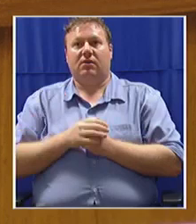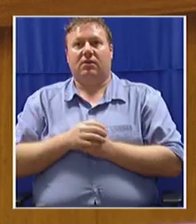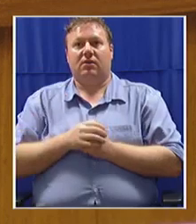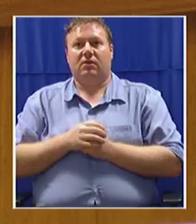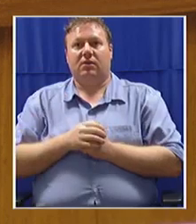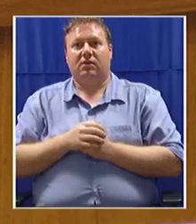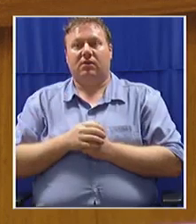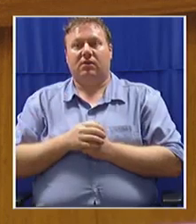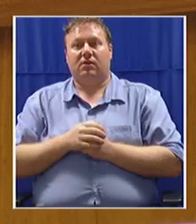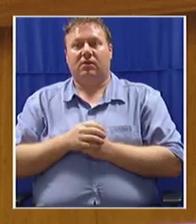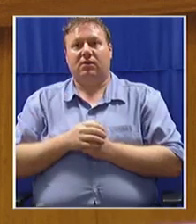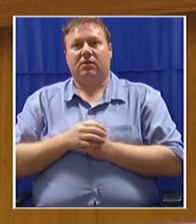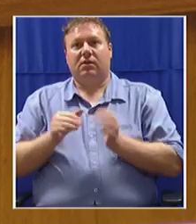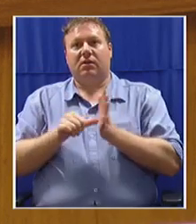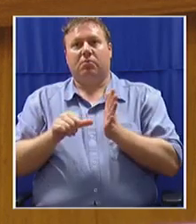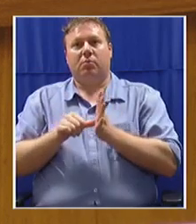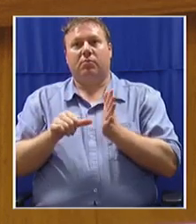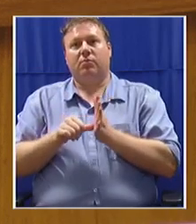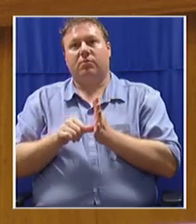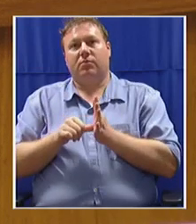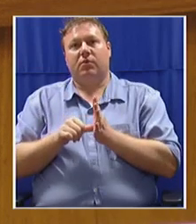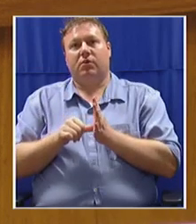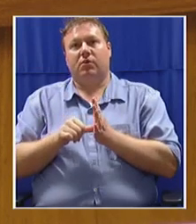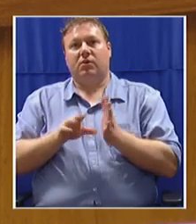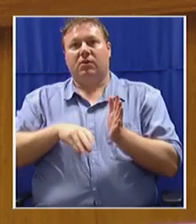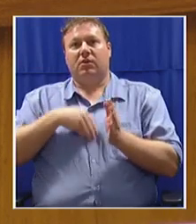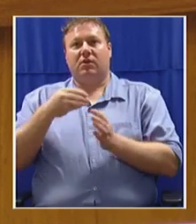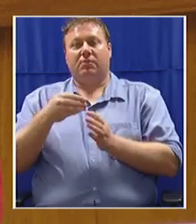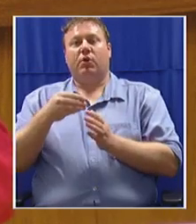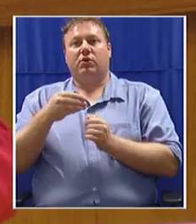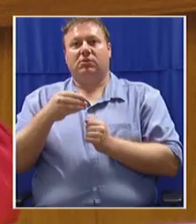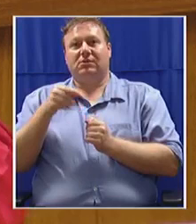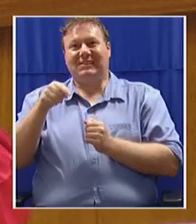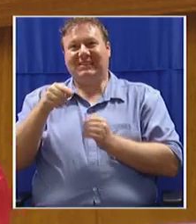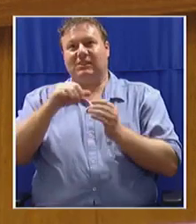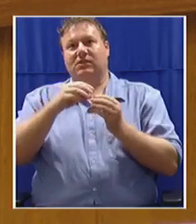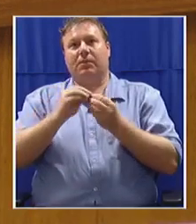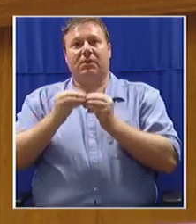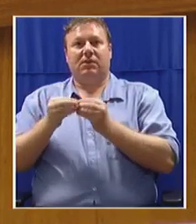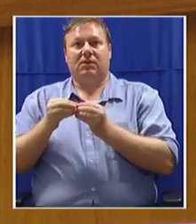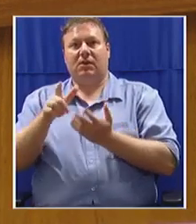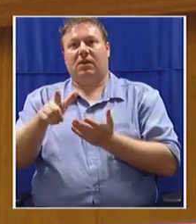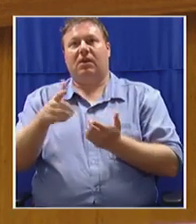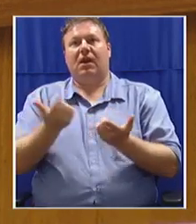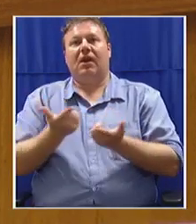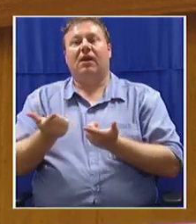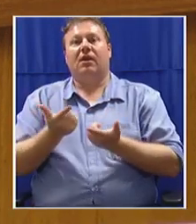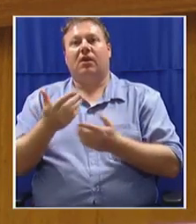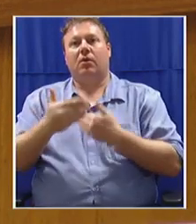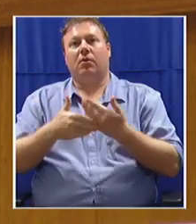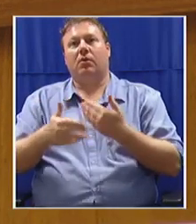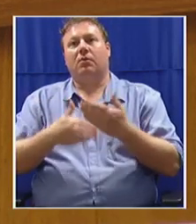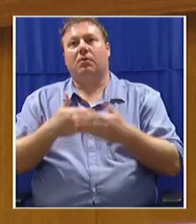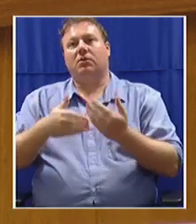courts. It is important that in the spirit of this particular amendment and legislative process to reiterate our